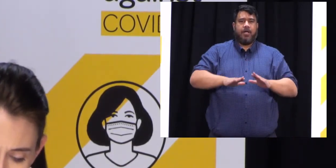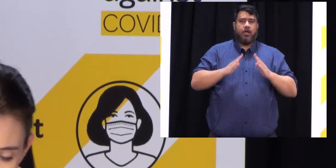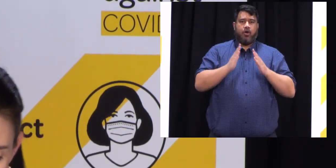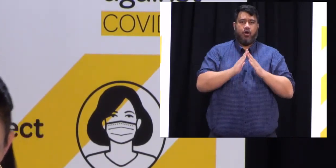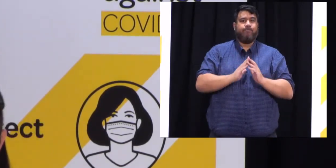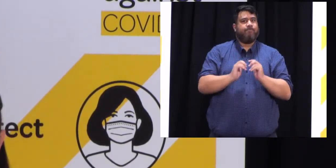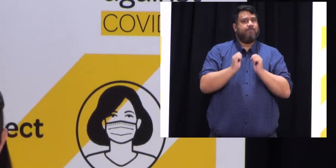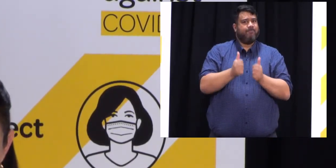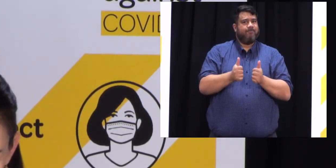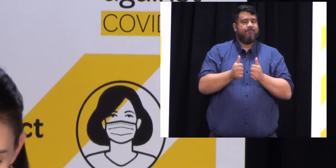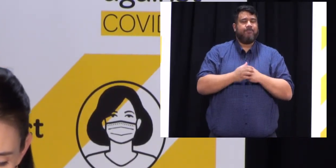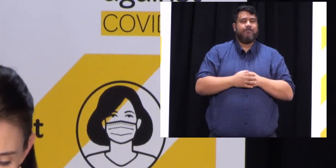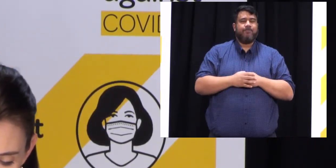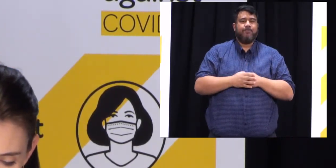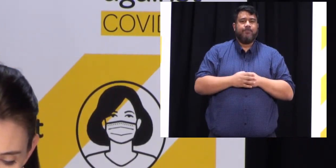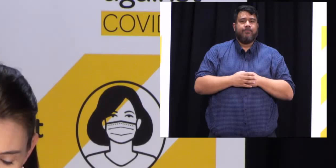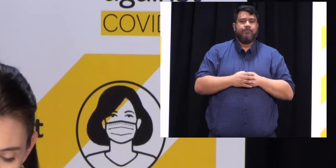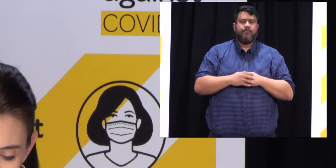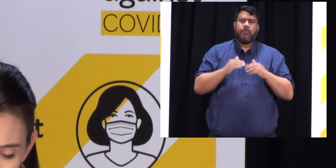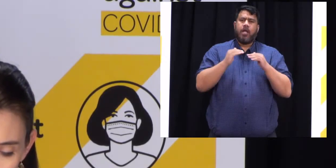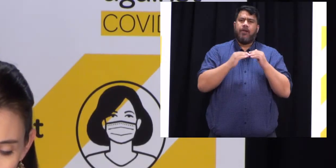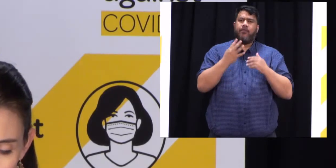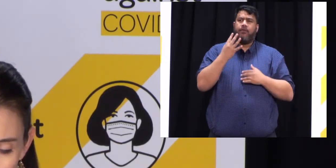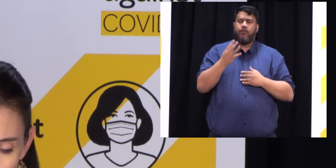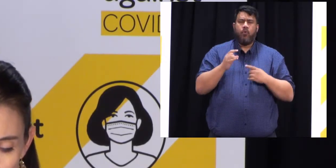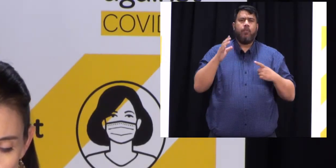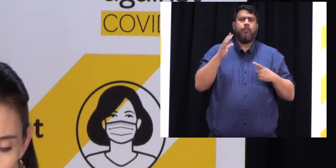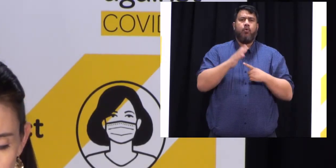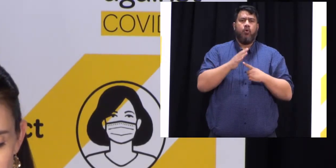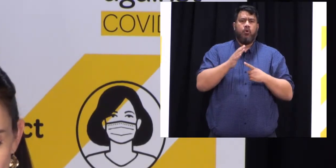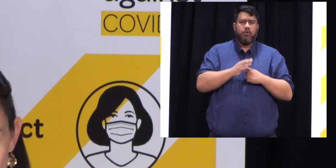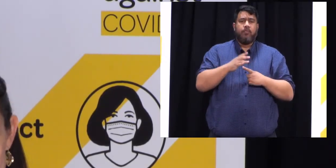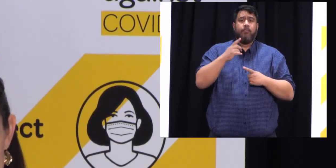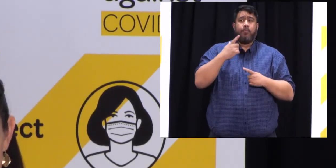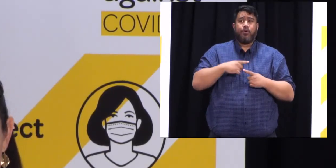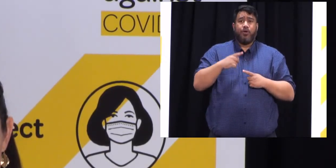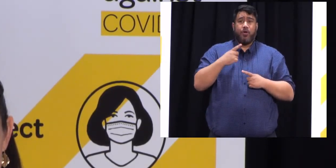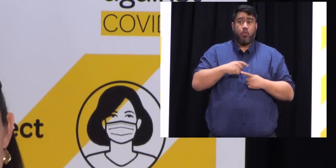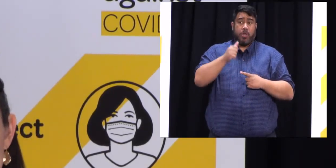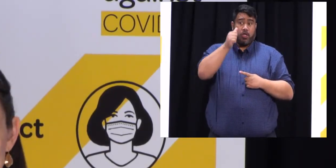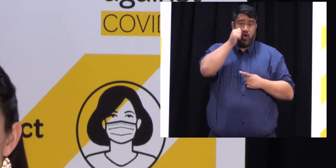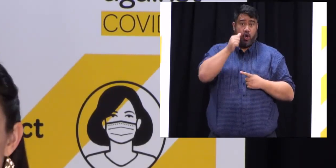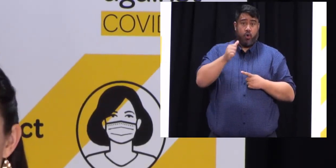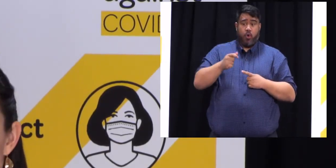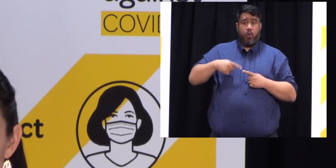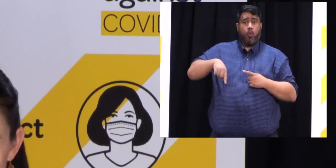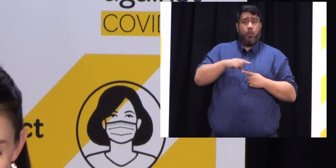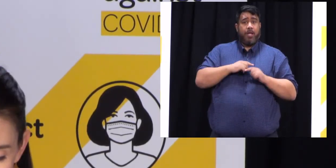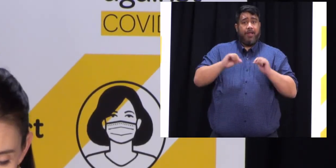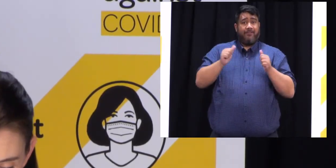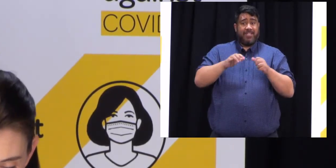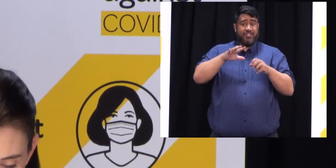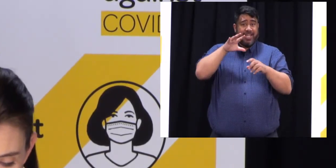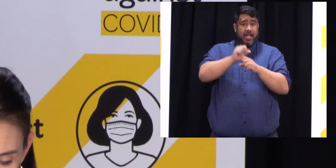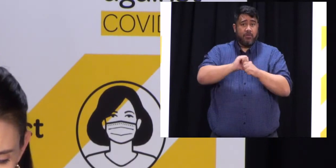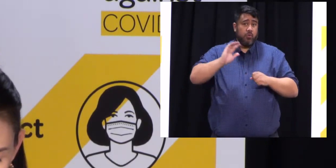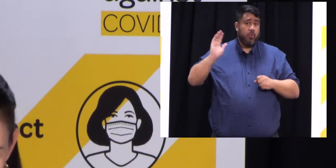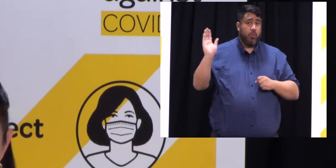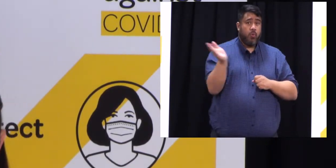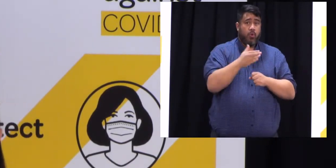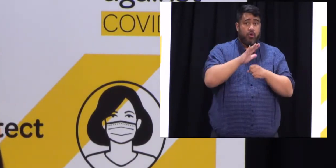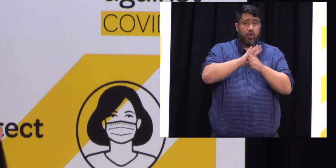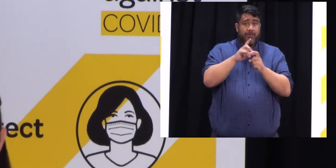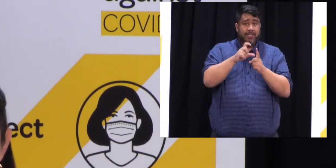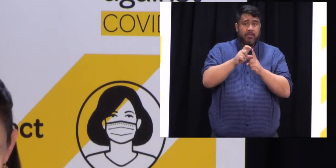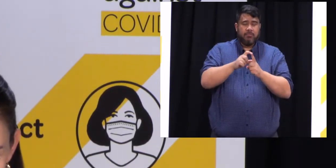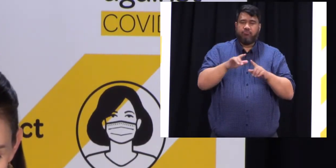reason level 4 is important for all of us is because we don't yet believe we've reached the peak of this outbreak, or necessarily the edges of it.